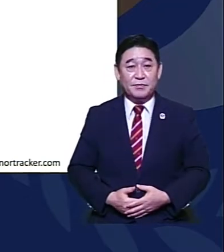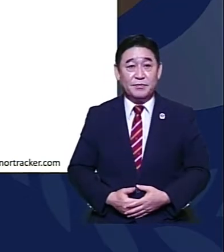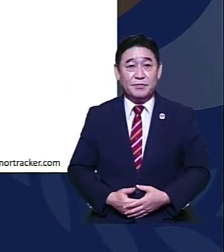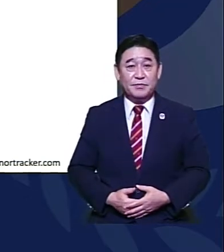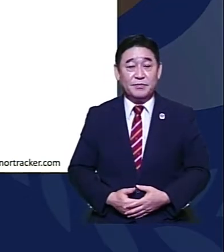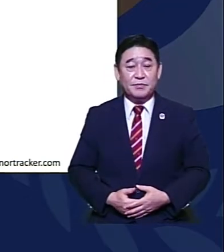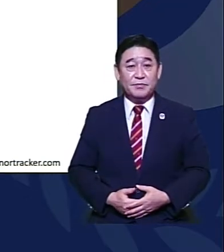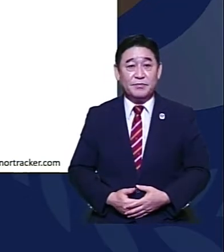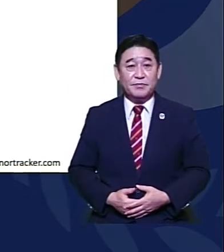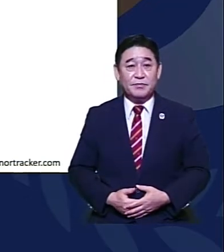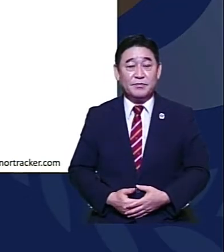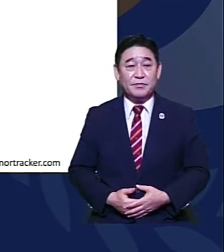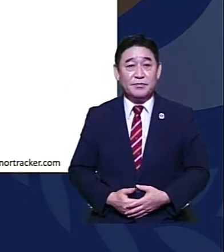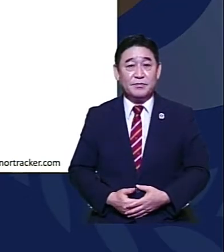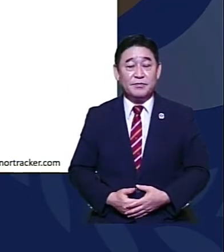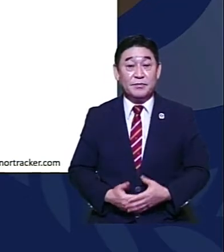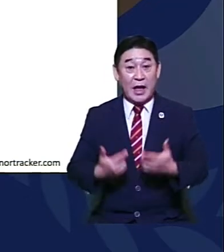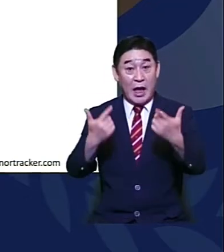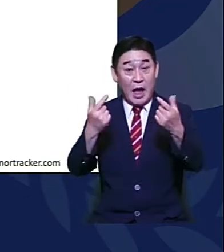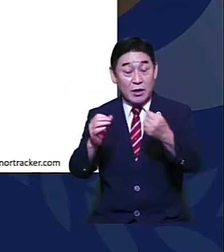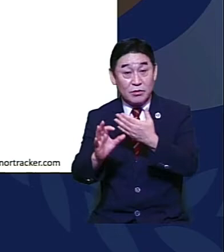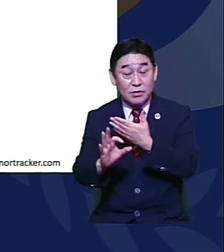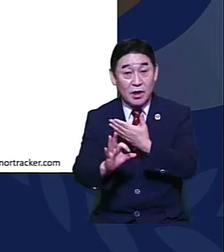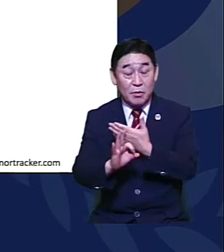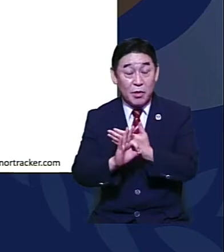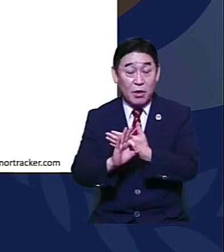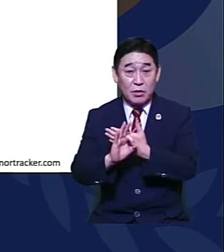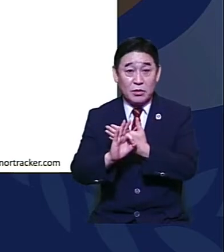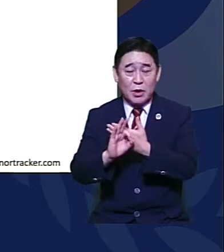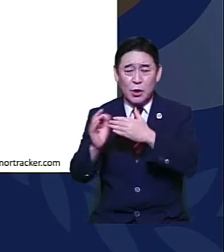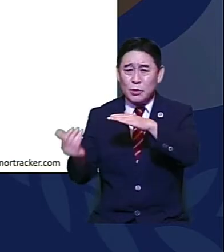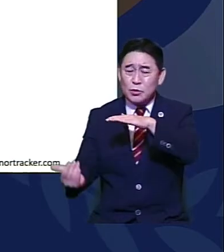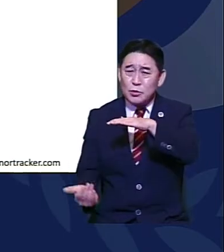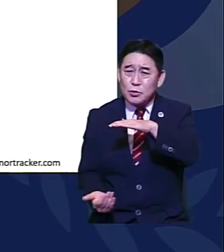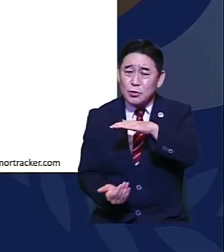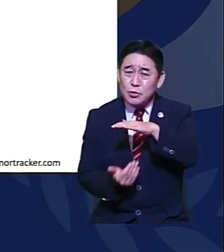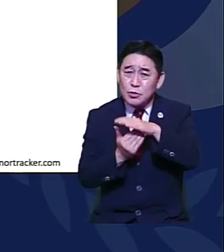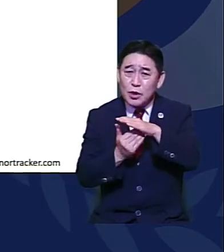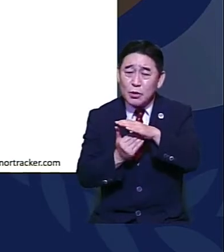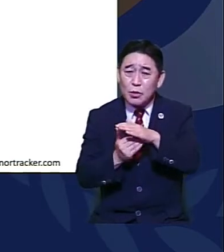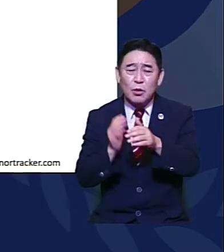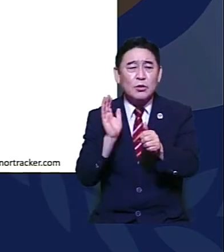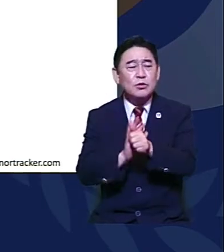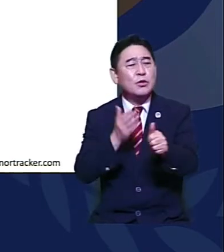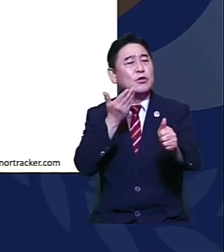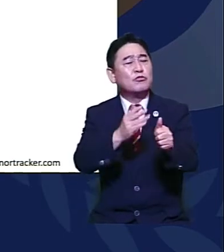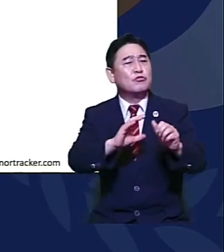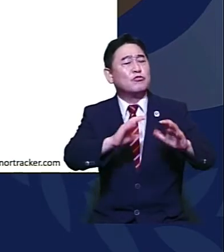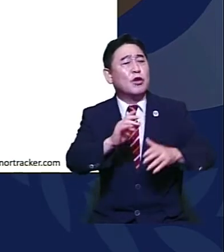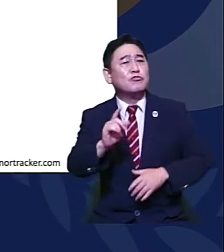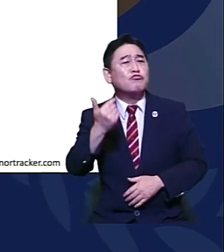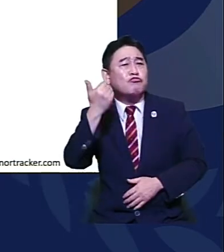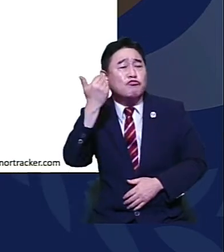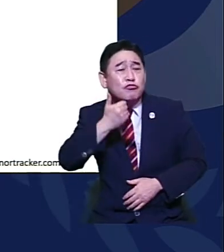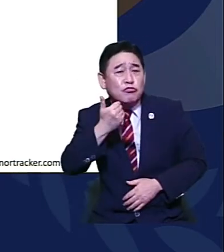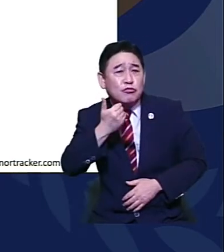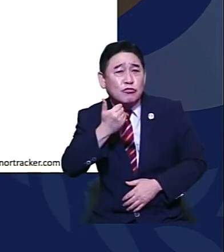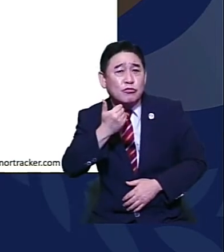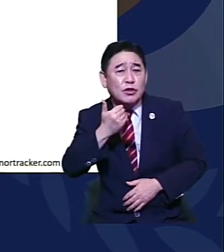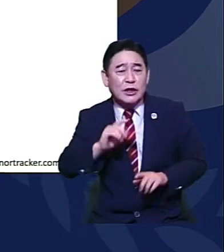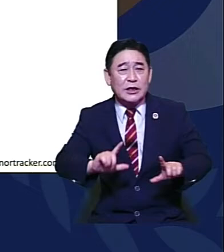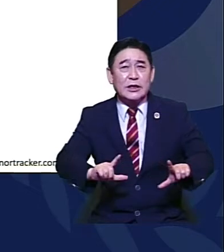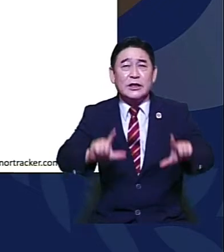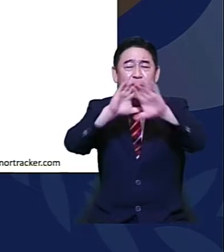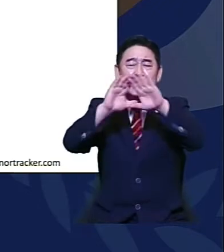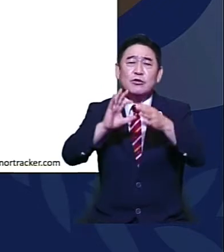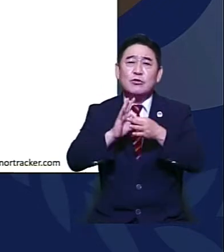Let's see who are the top donors in bilateral climate objectives ODA.